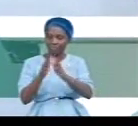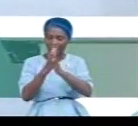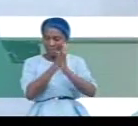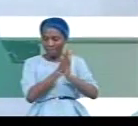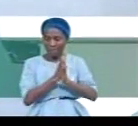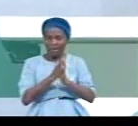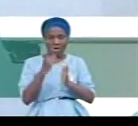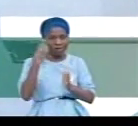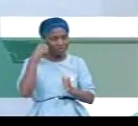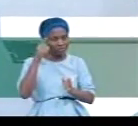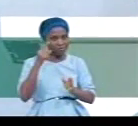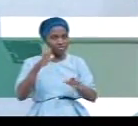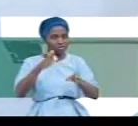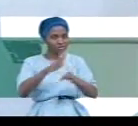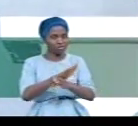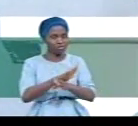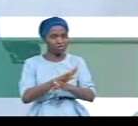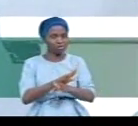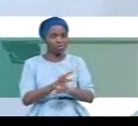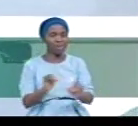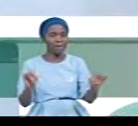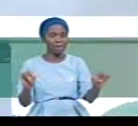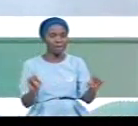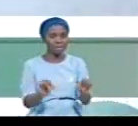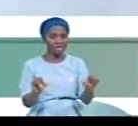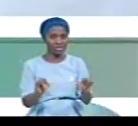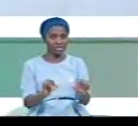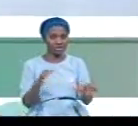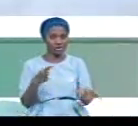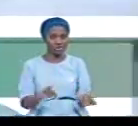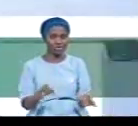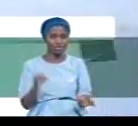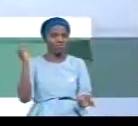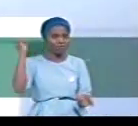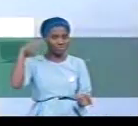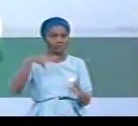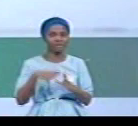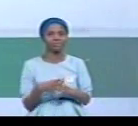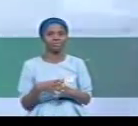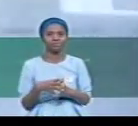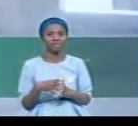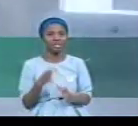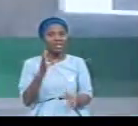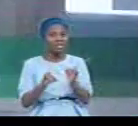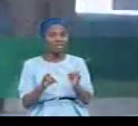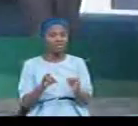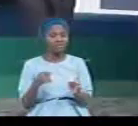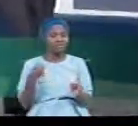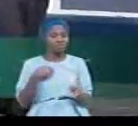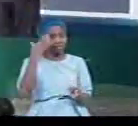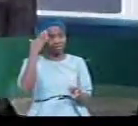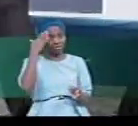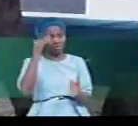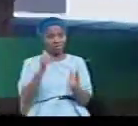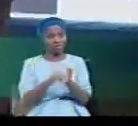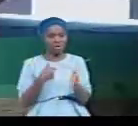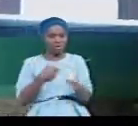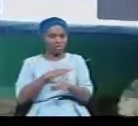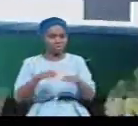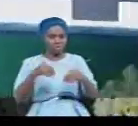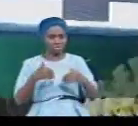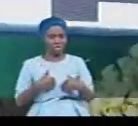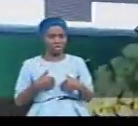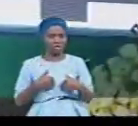measure of grace. If we know we don't have sufficient, yes, we have